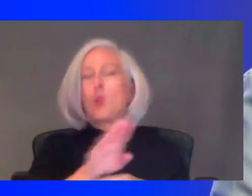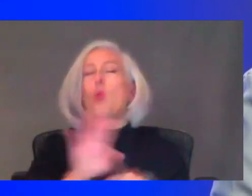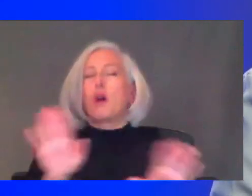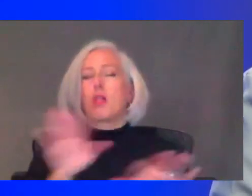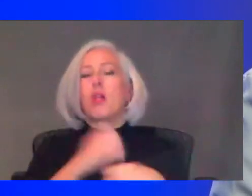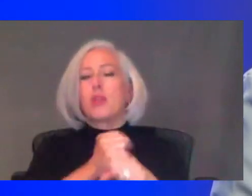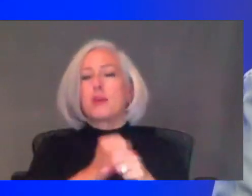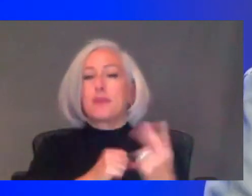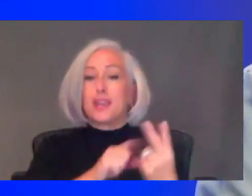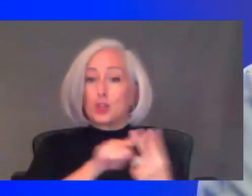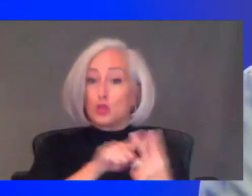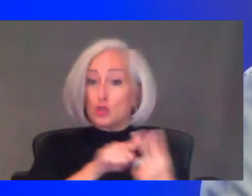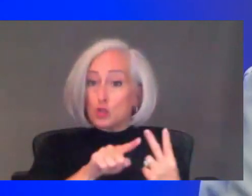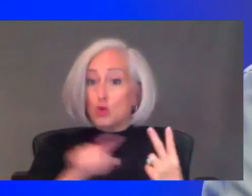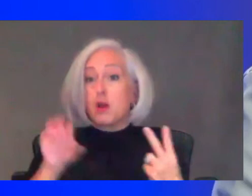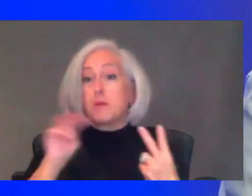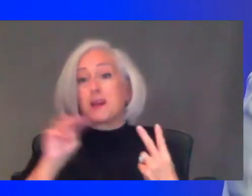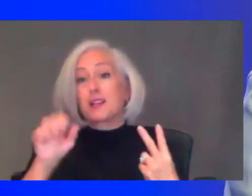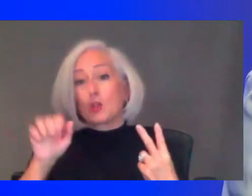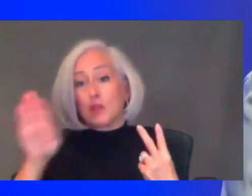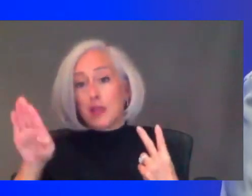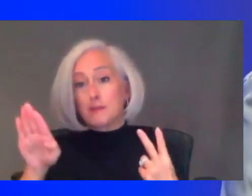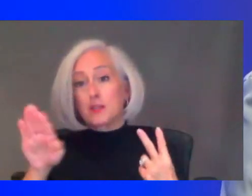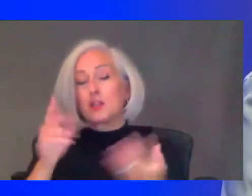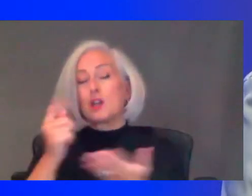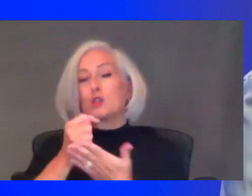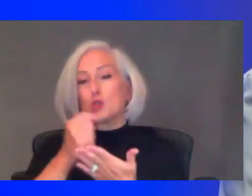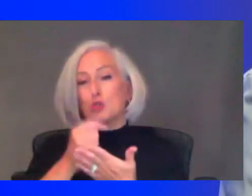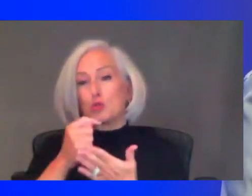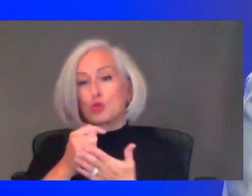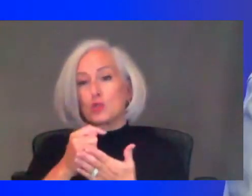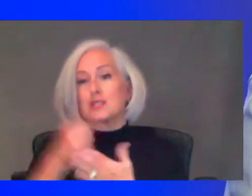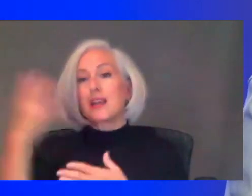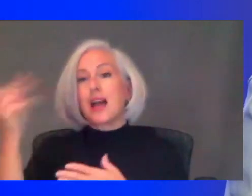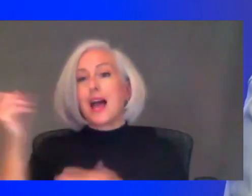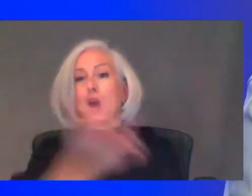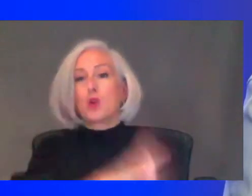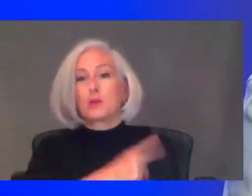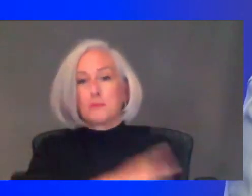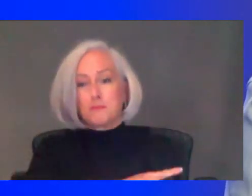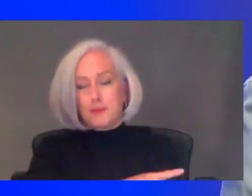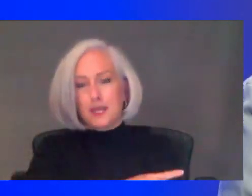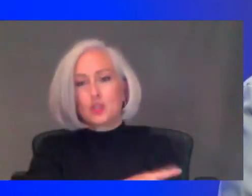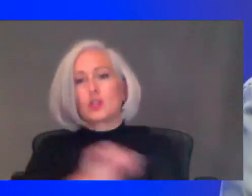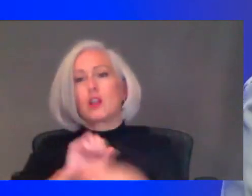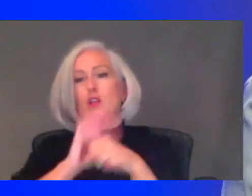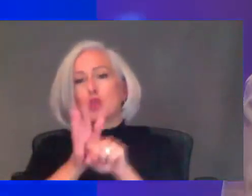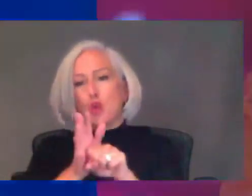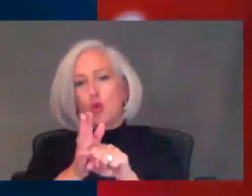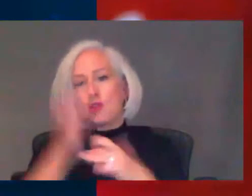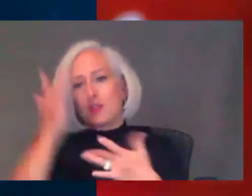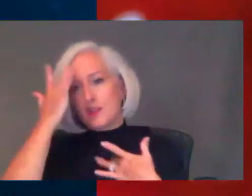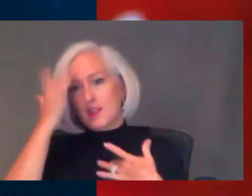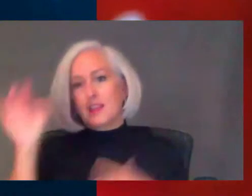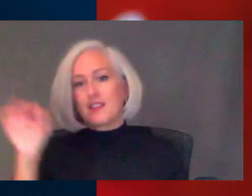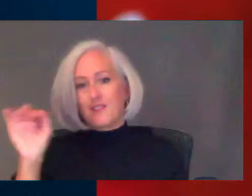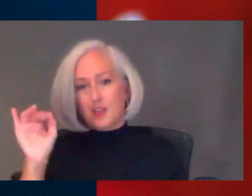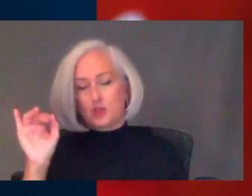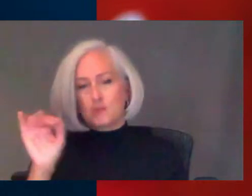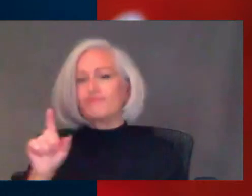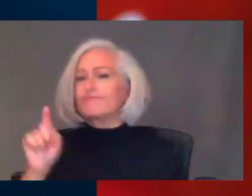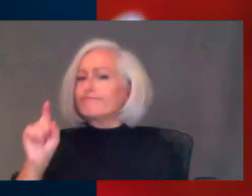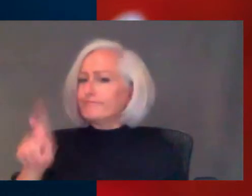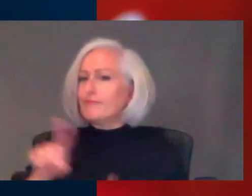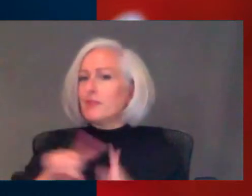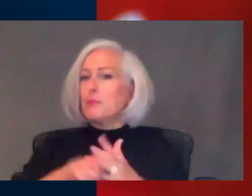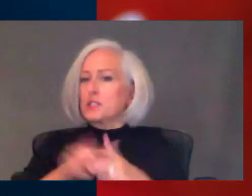computer-generated depiction of the virus and then antibodies attached to the virus. So this is just something to give you some sort of visualization. But you can see